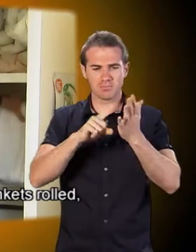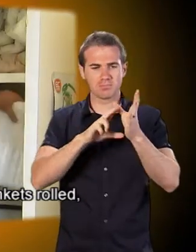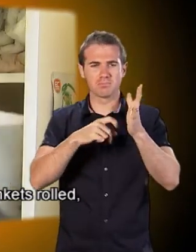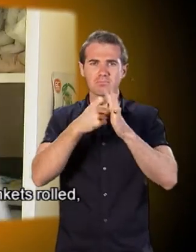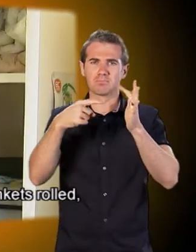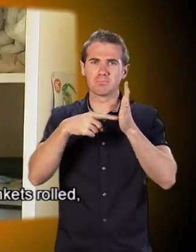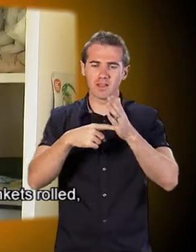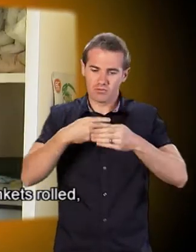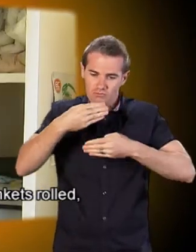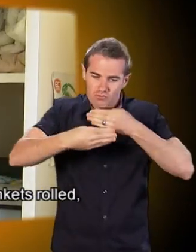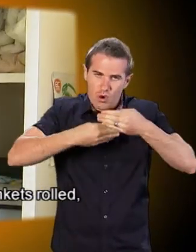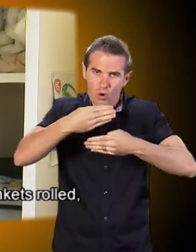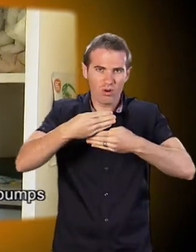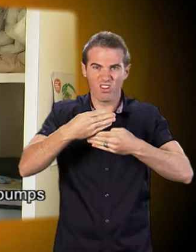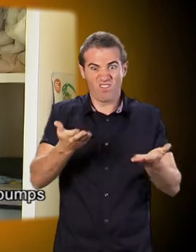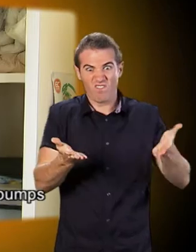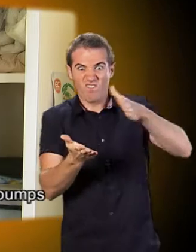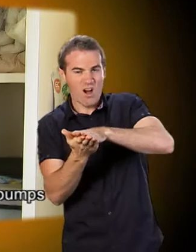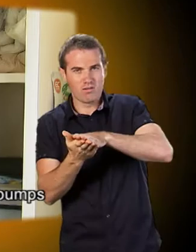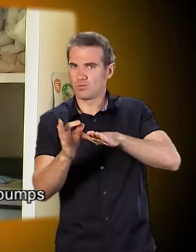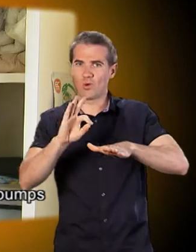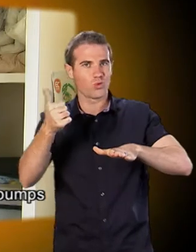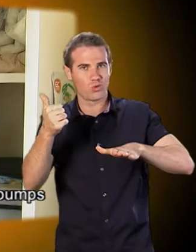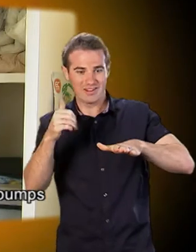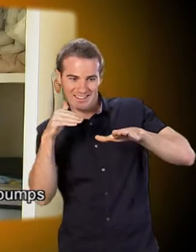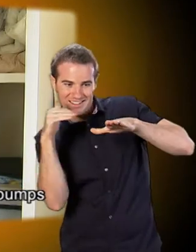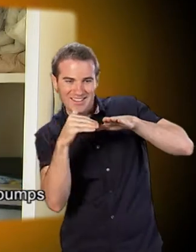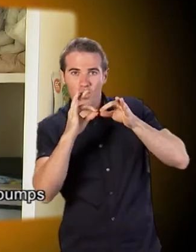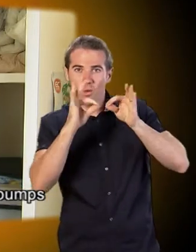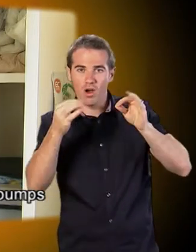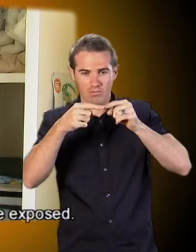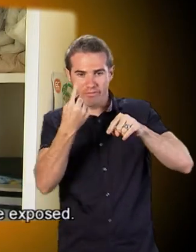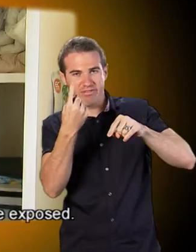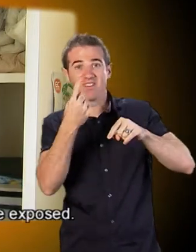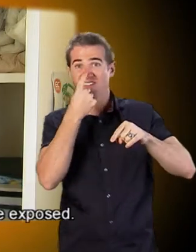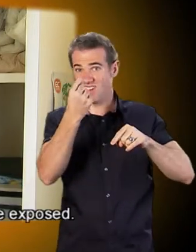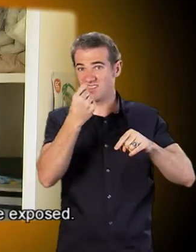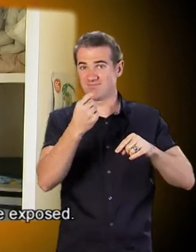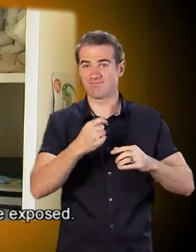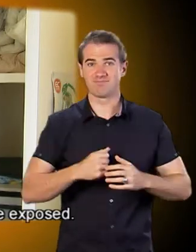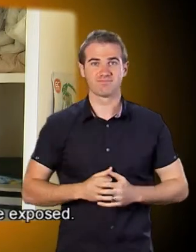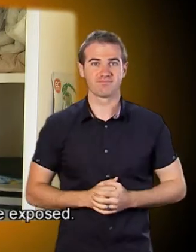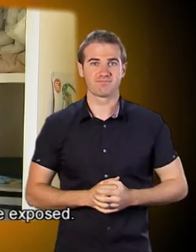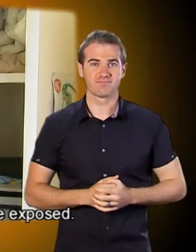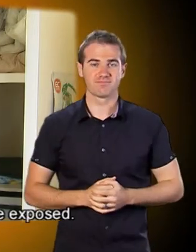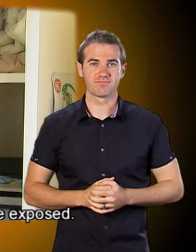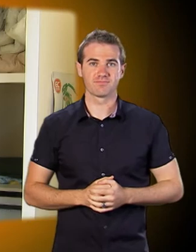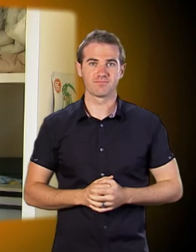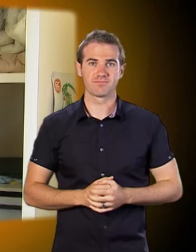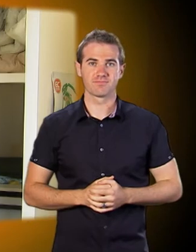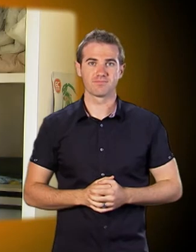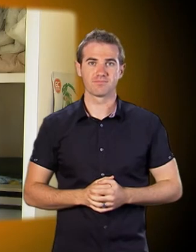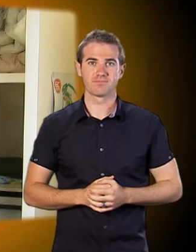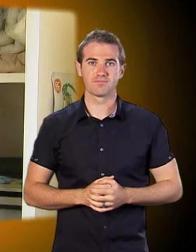blankets rolled, not folded. This avoids kinks and bumps in the wiring, which can split and become exposed.